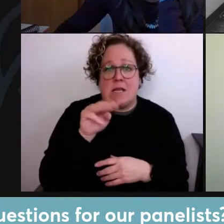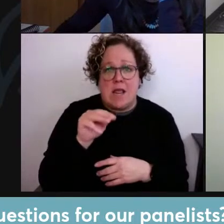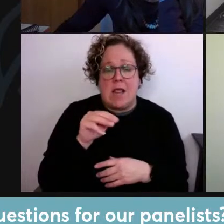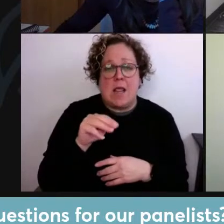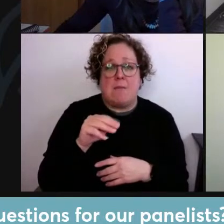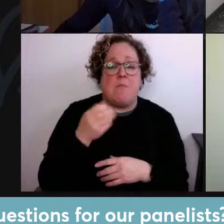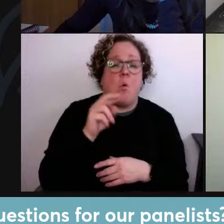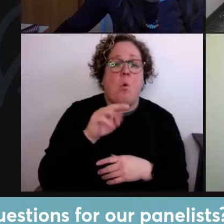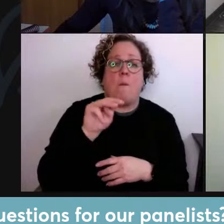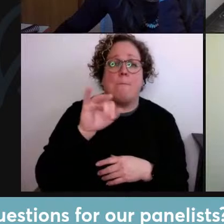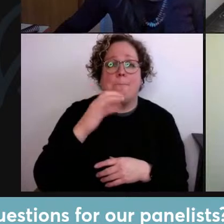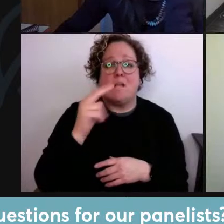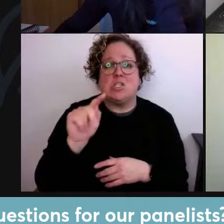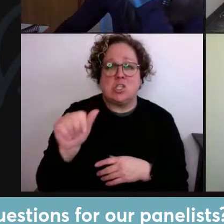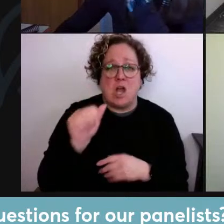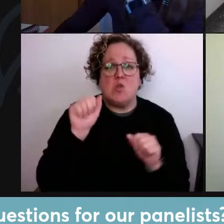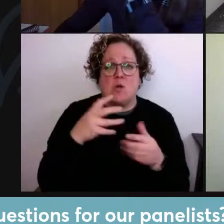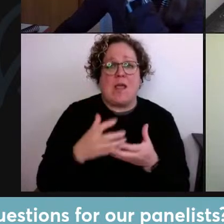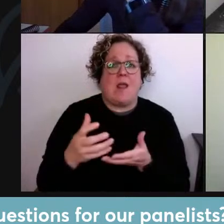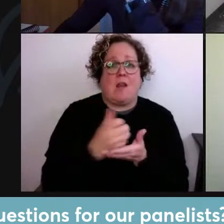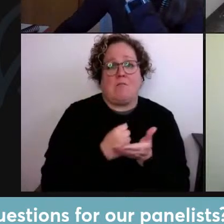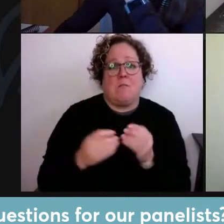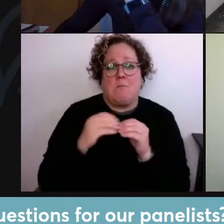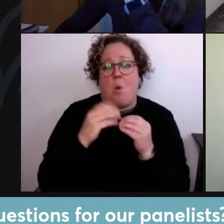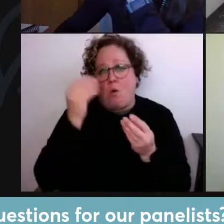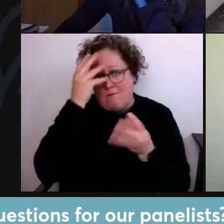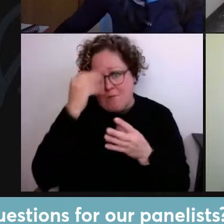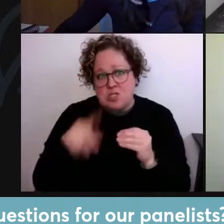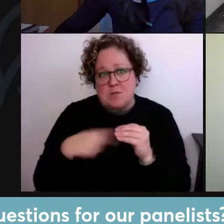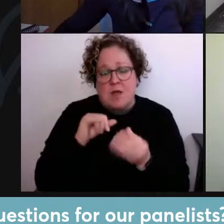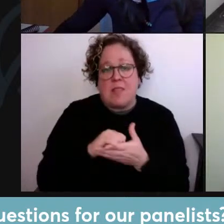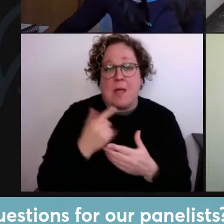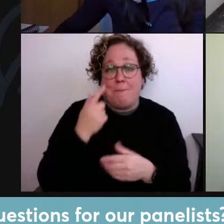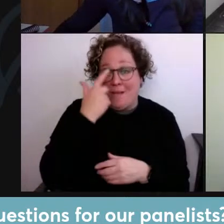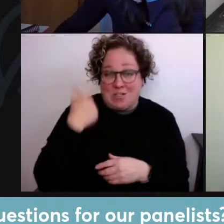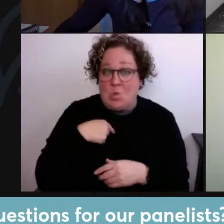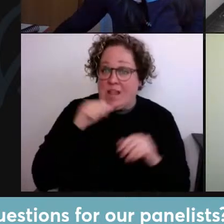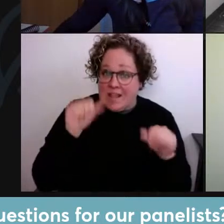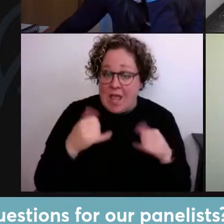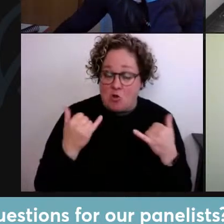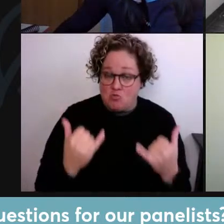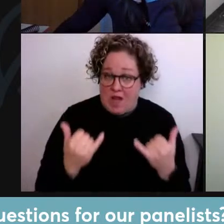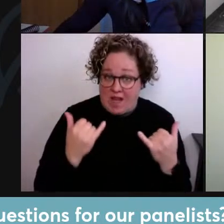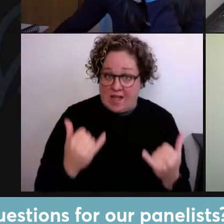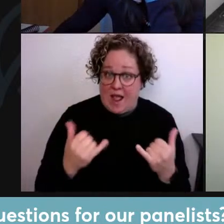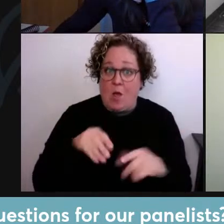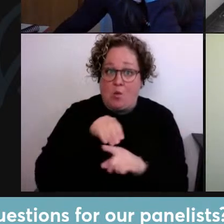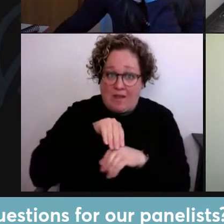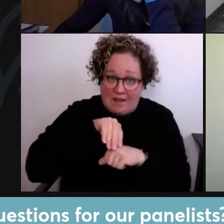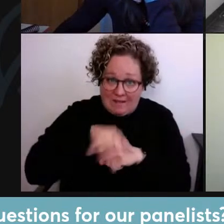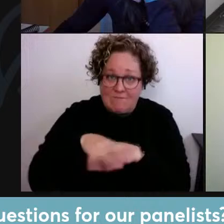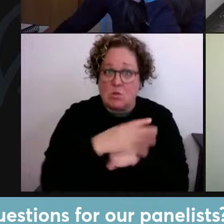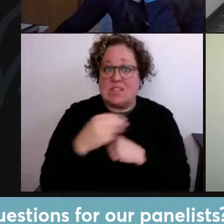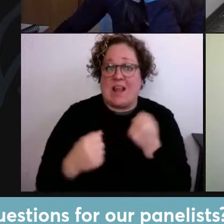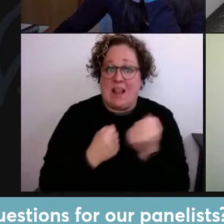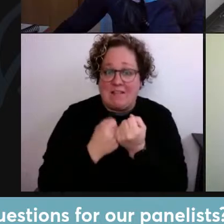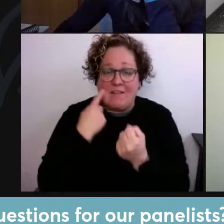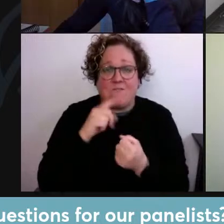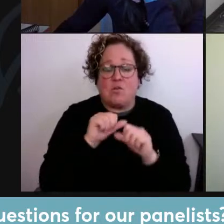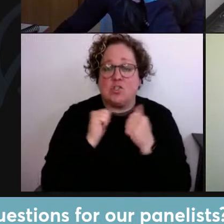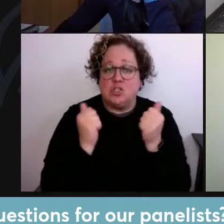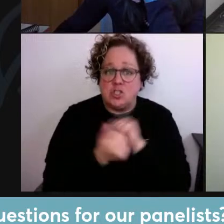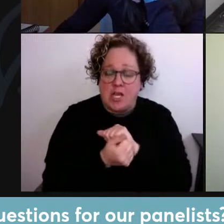to MSHDA and get information, because we can right now influence and advocate for changes